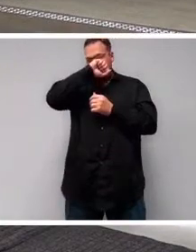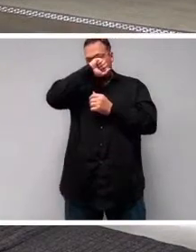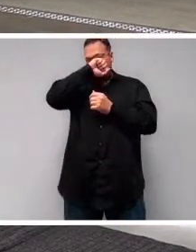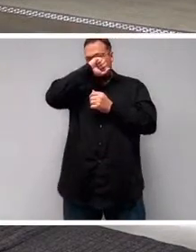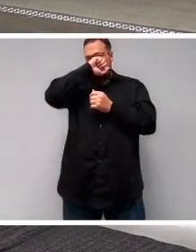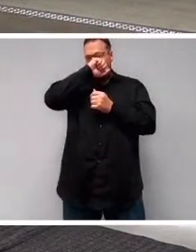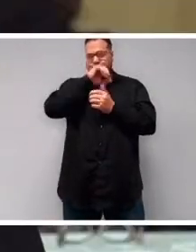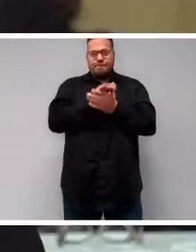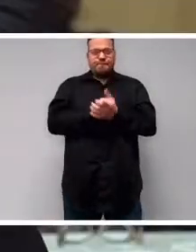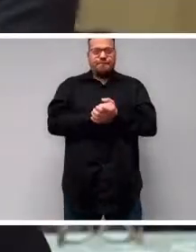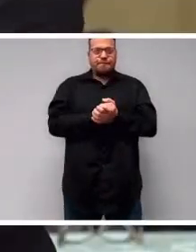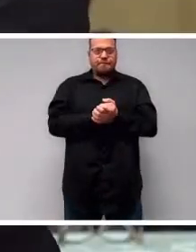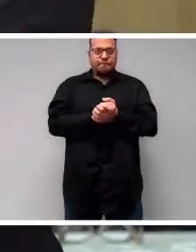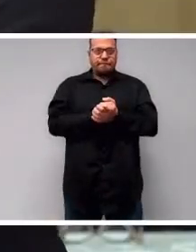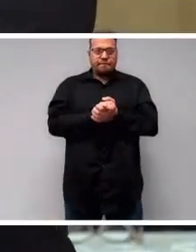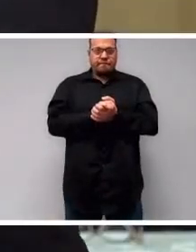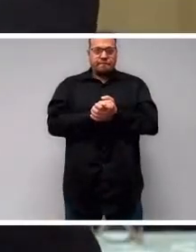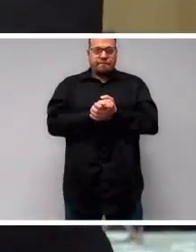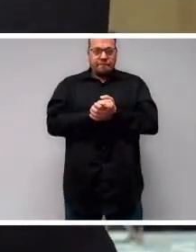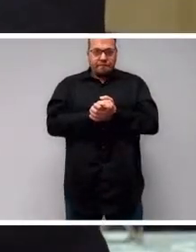I think he's taller than I am.